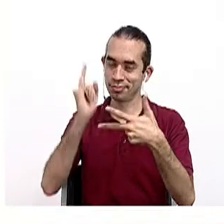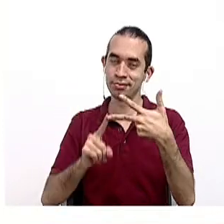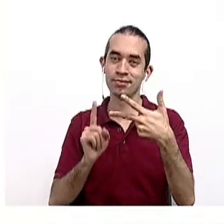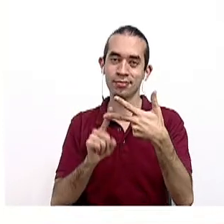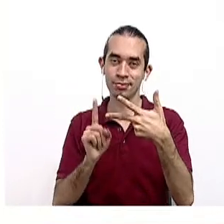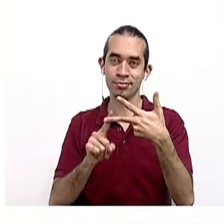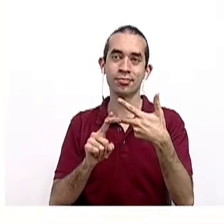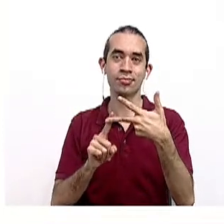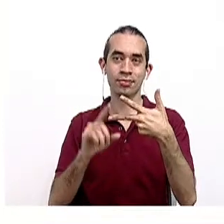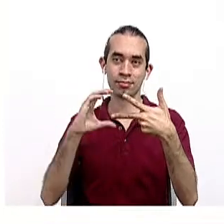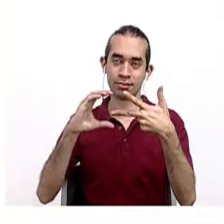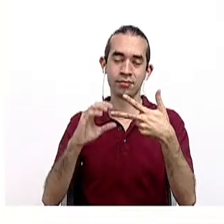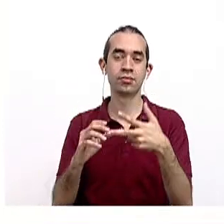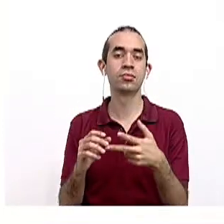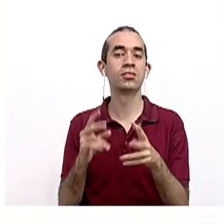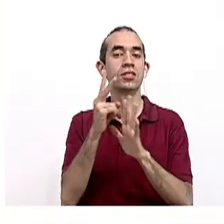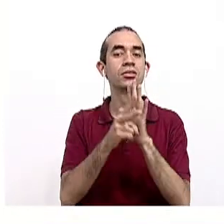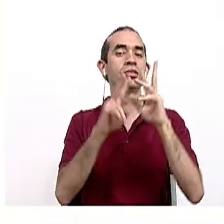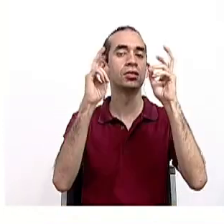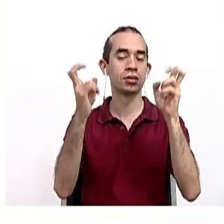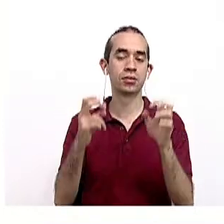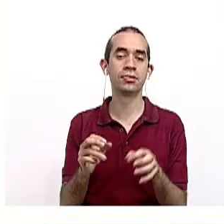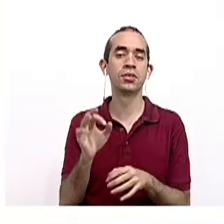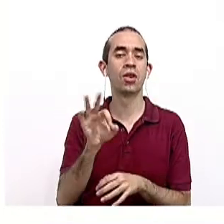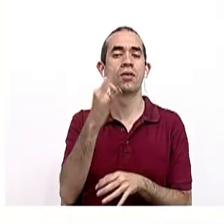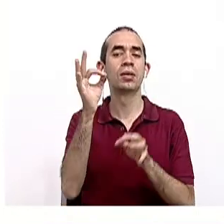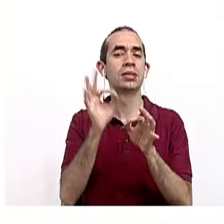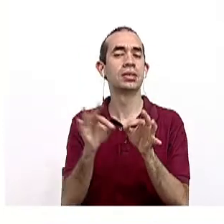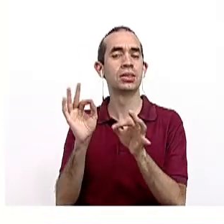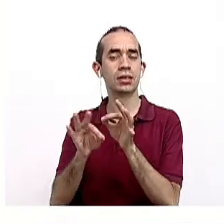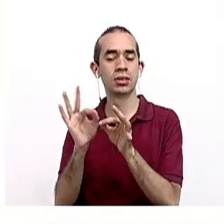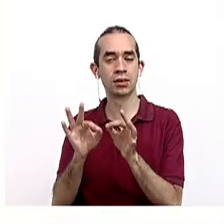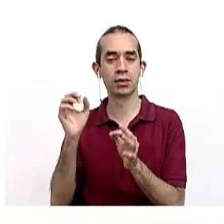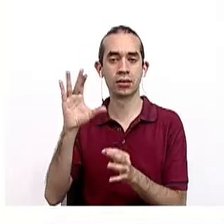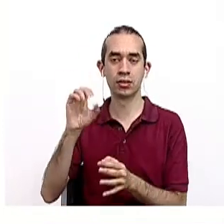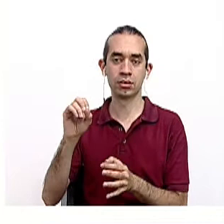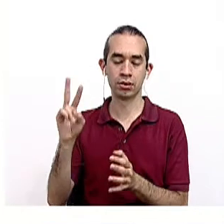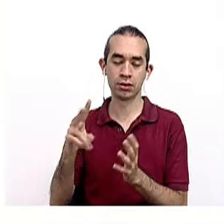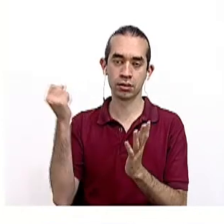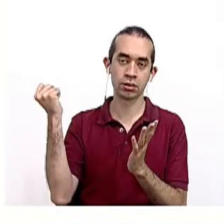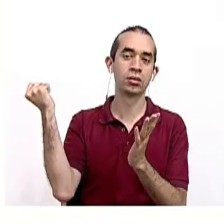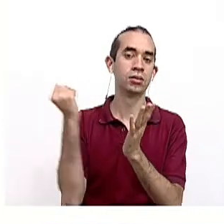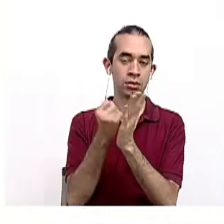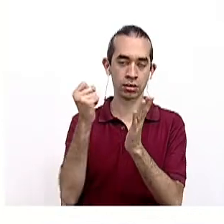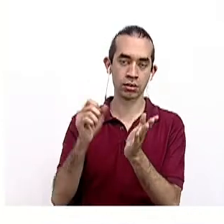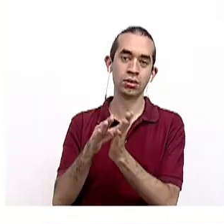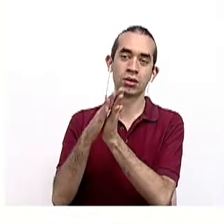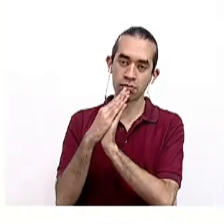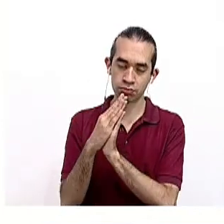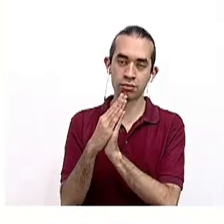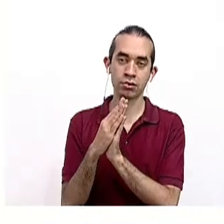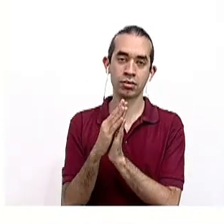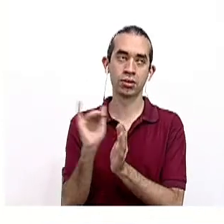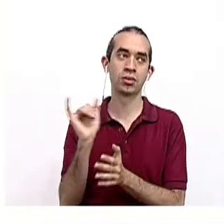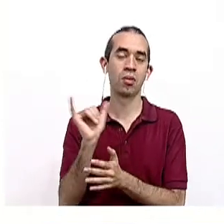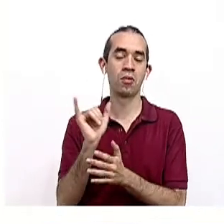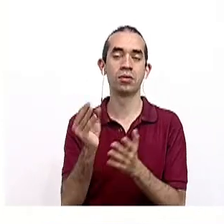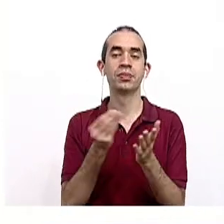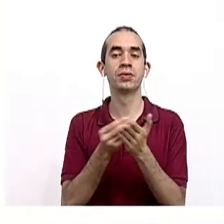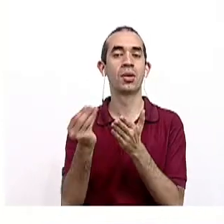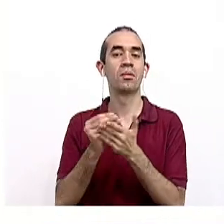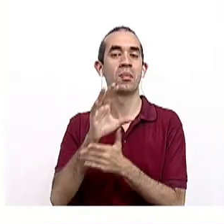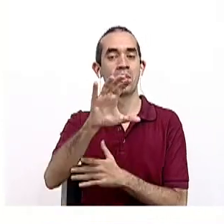It's C. The video is about simple ways to reduce the carbon footprint of a sandwich. Something like buying